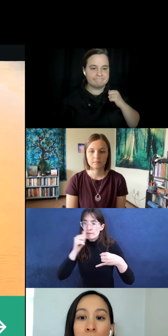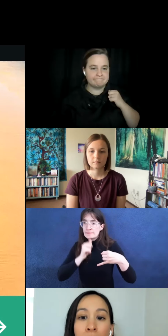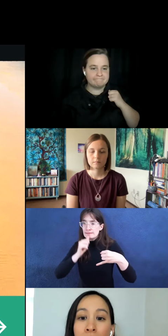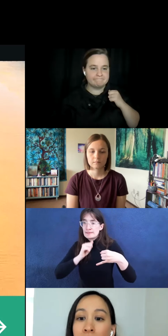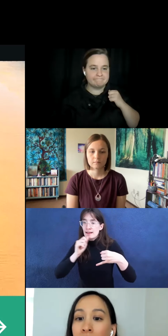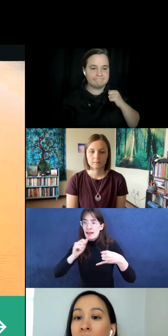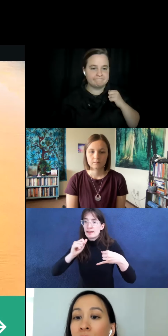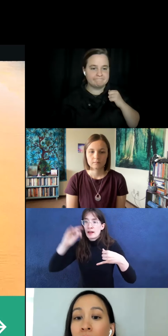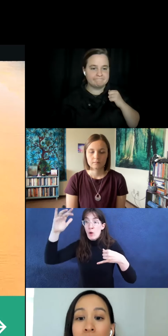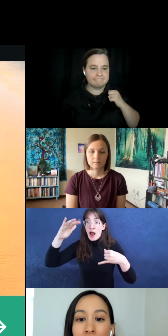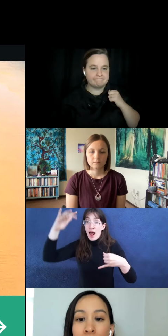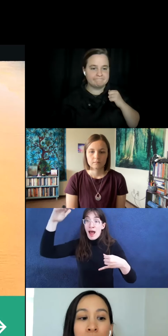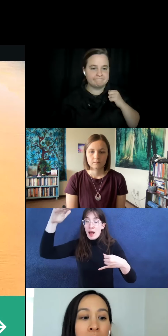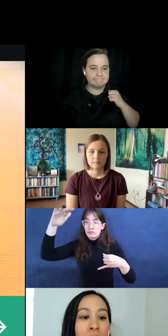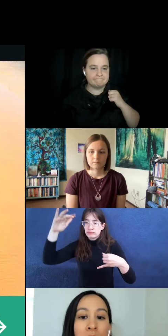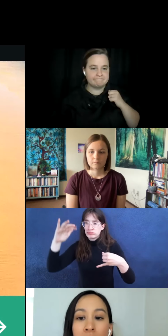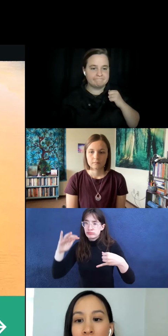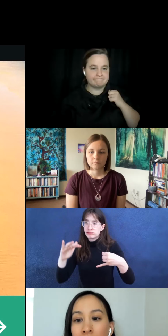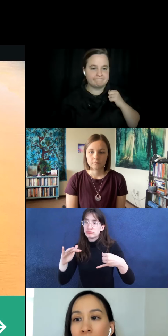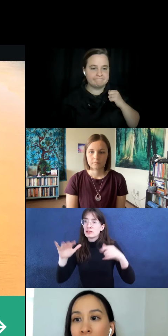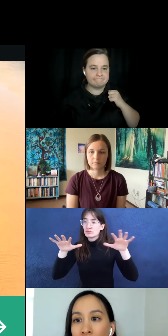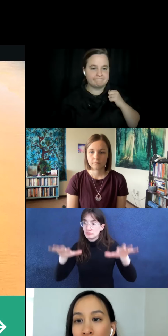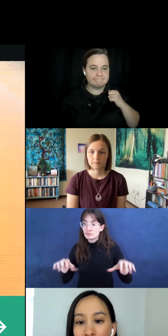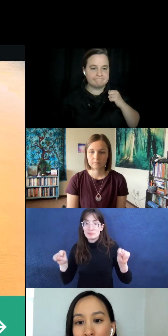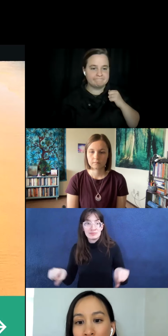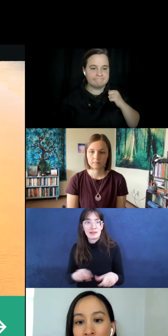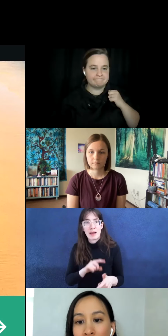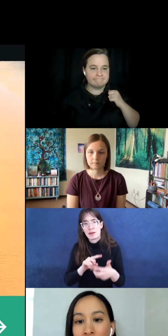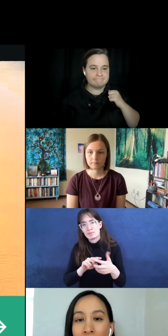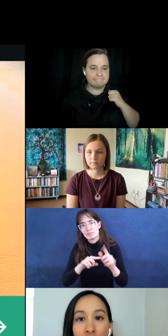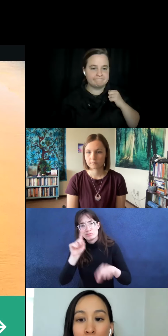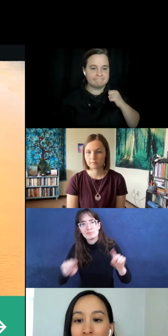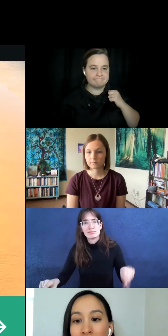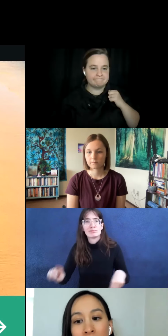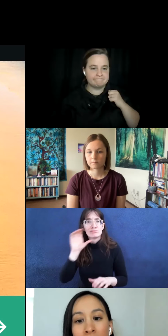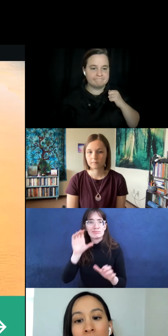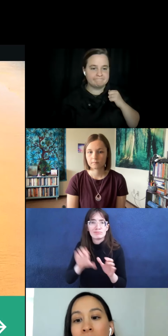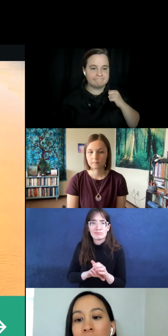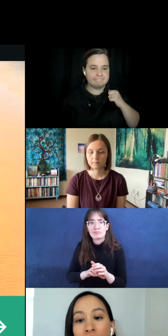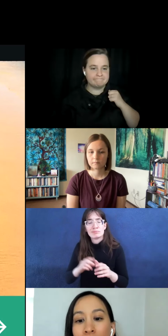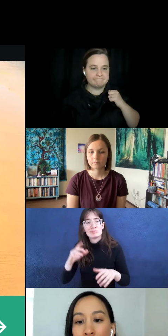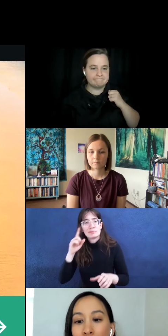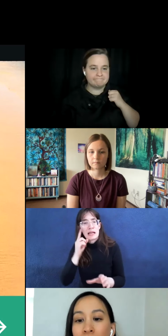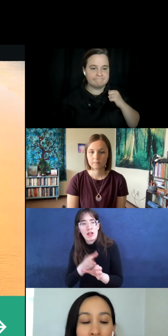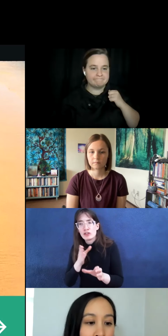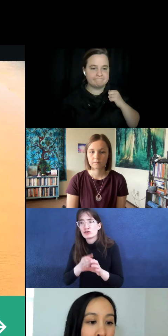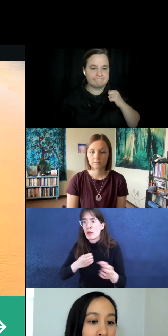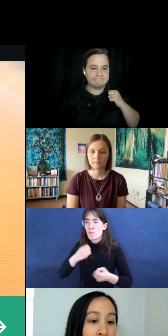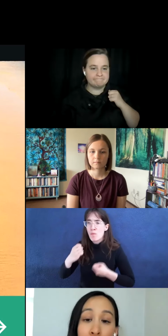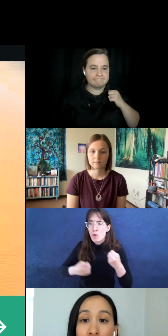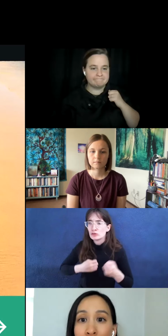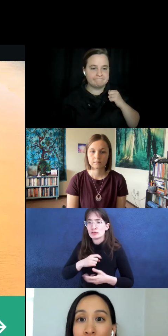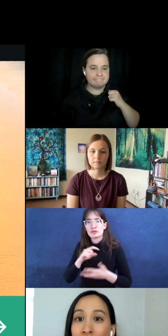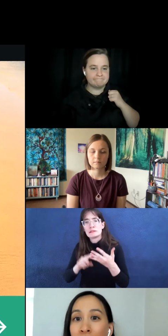emotional, somatic, relational, artistic, psychological, nature-based, intellectual, material,